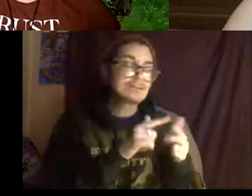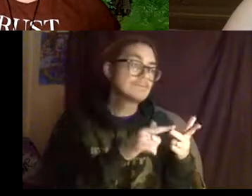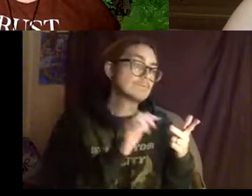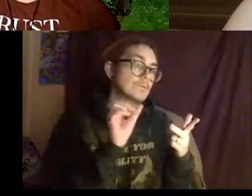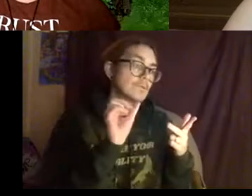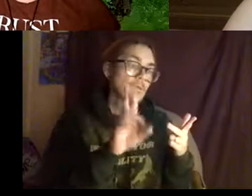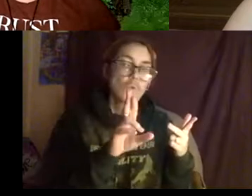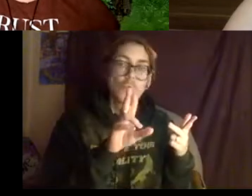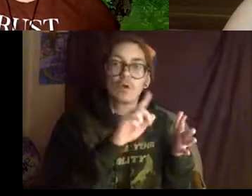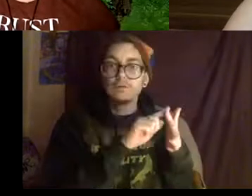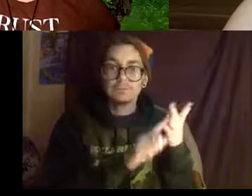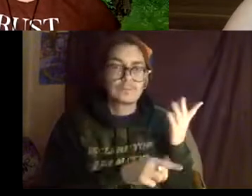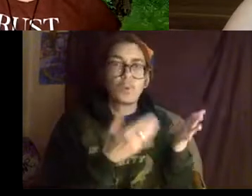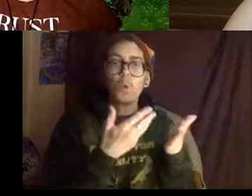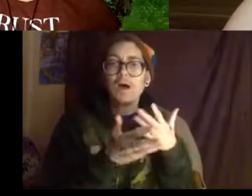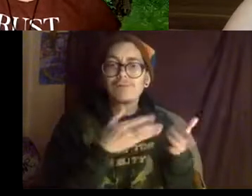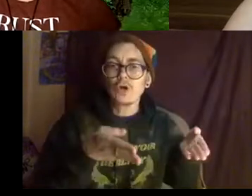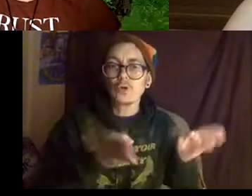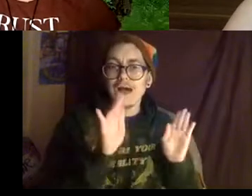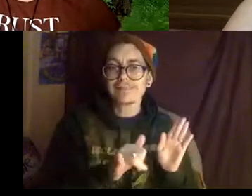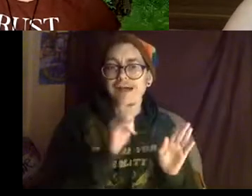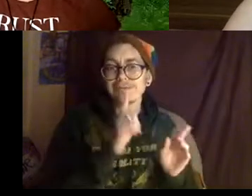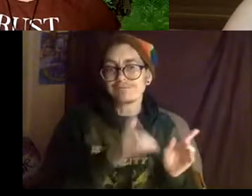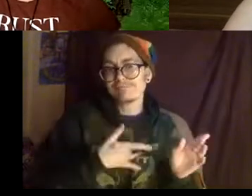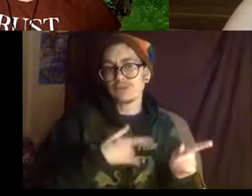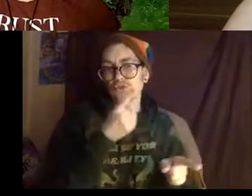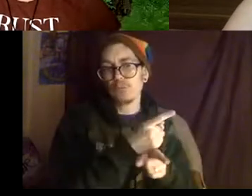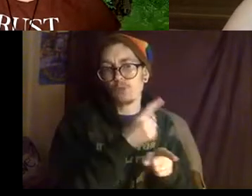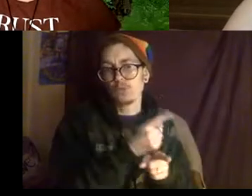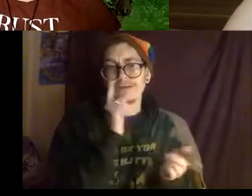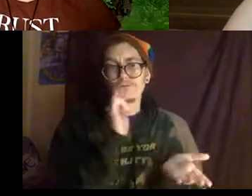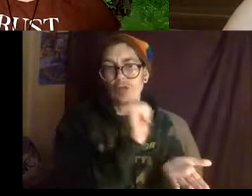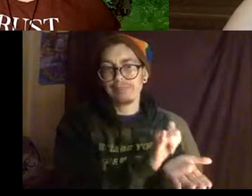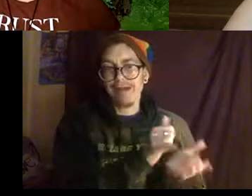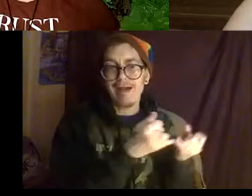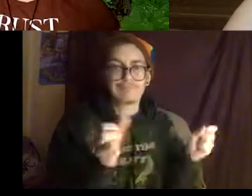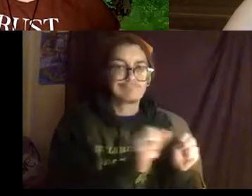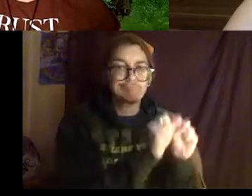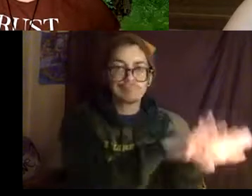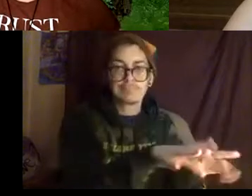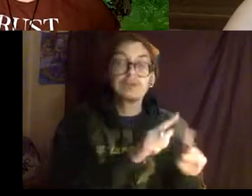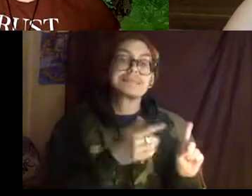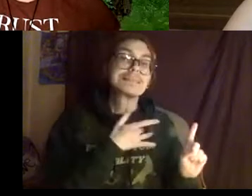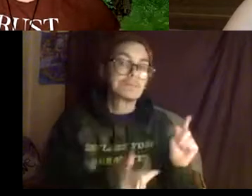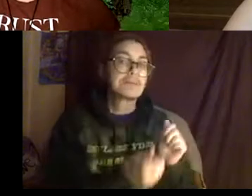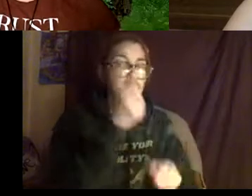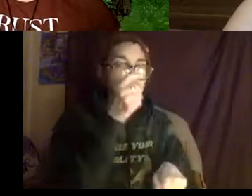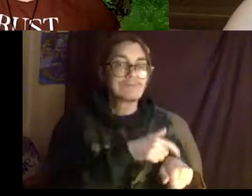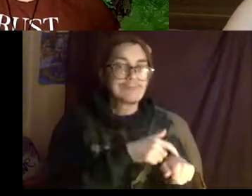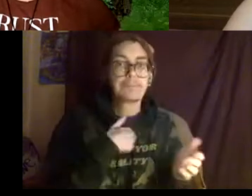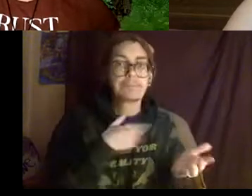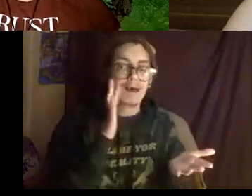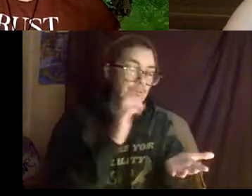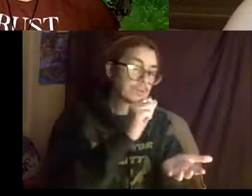or the recycling or any way that feels appropriate to get rid of